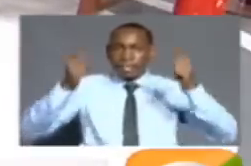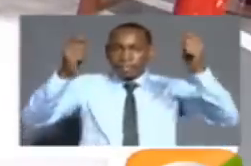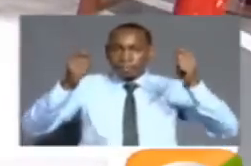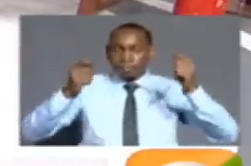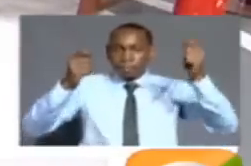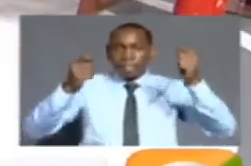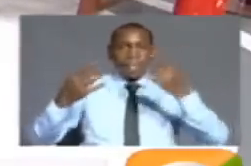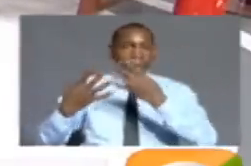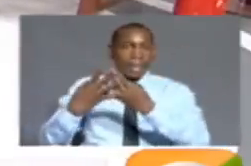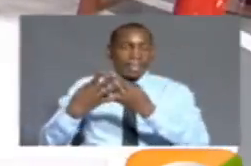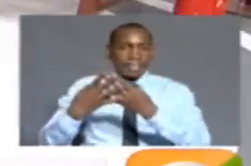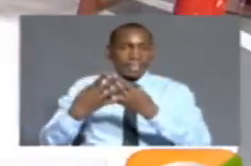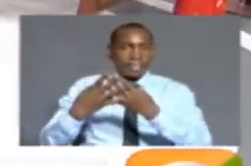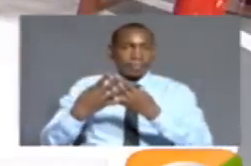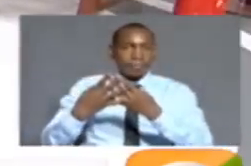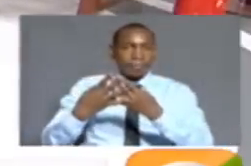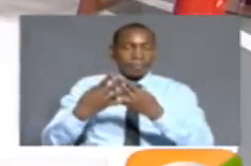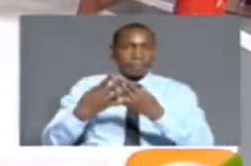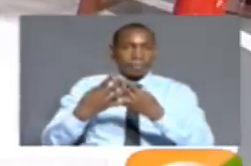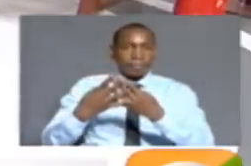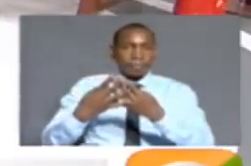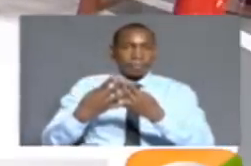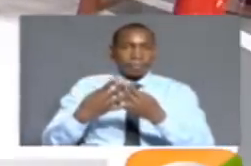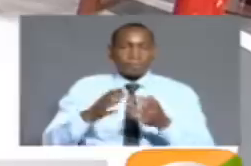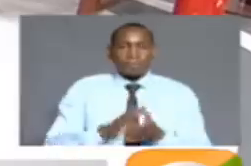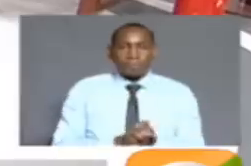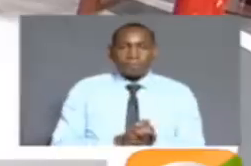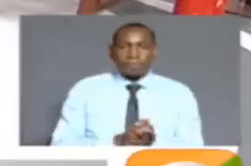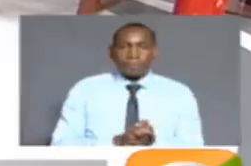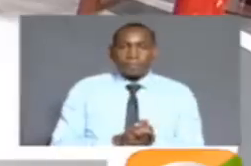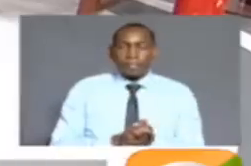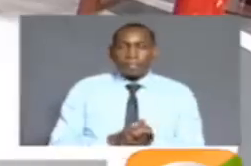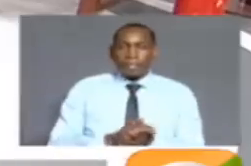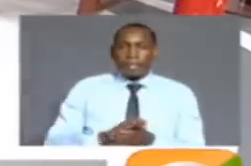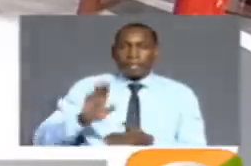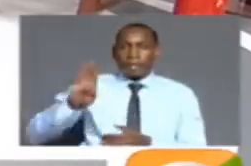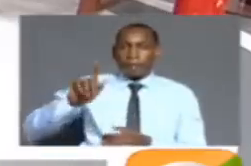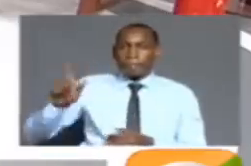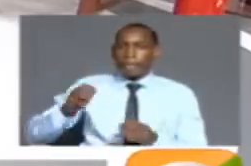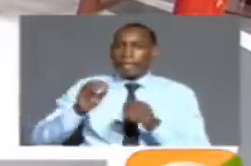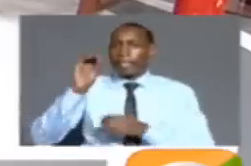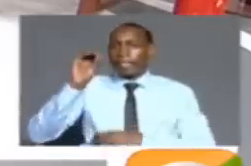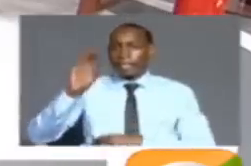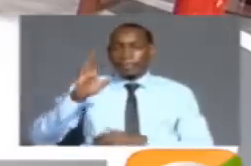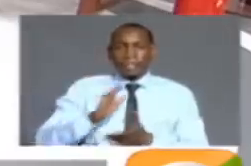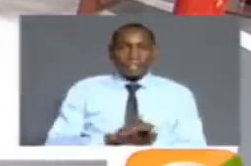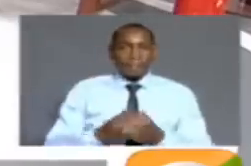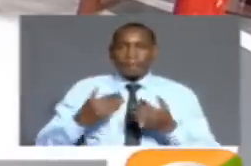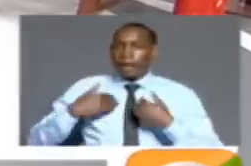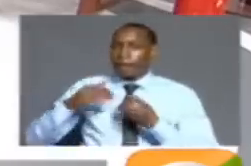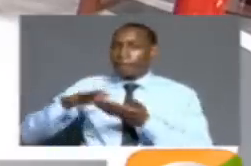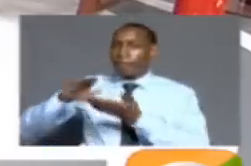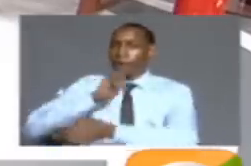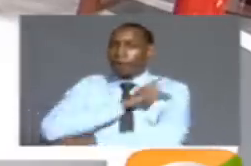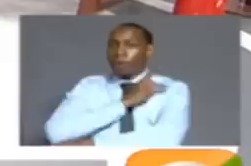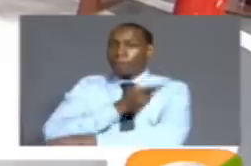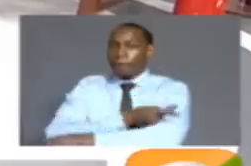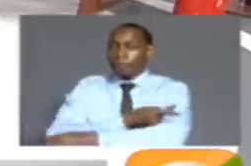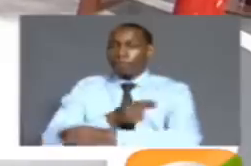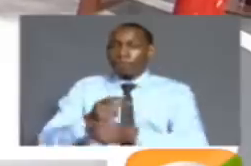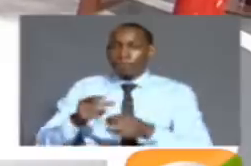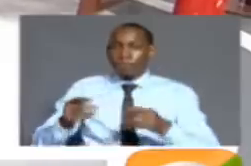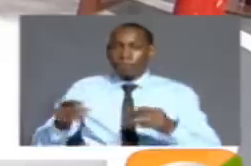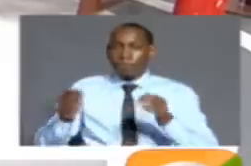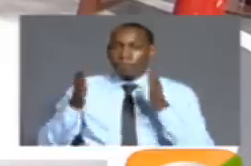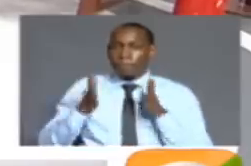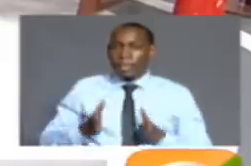put in. Because and they are charged, so the bond is so much. You know, it's because ridiculous. Because there are higher powers, there are more powerful exactly, people. They are more powerful people you know than what? These poor you know families.